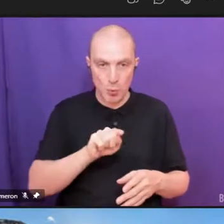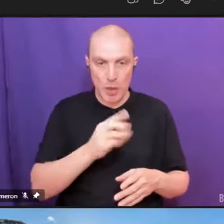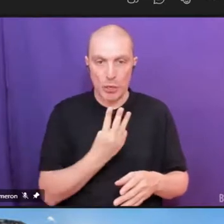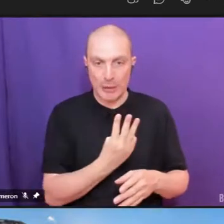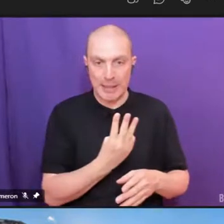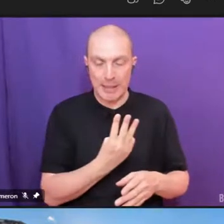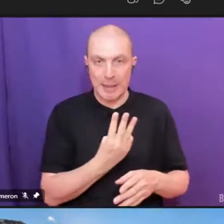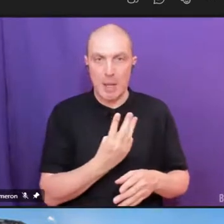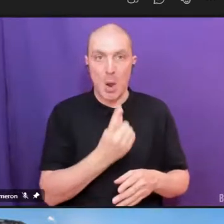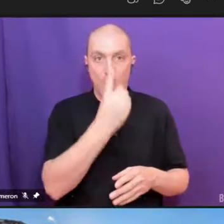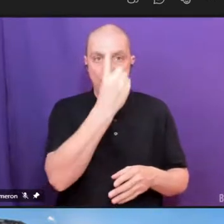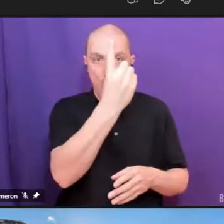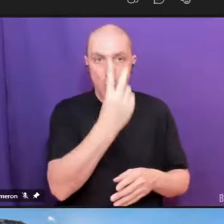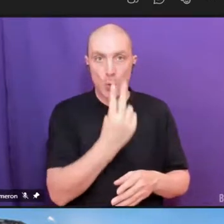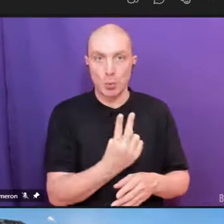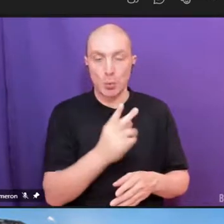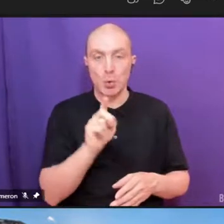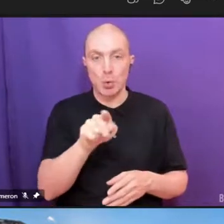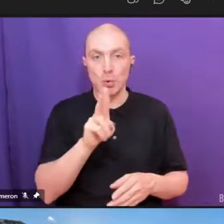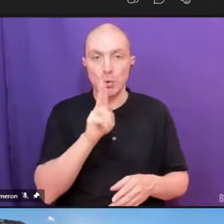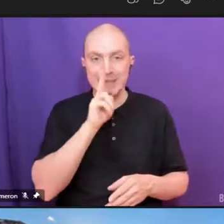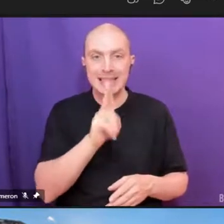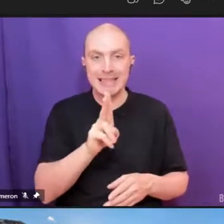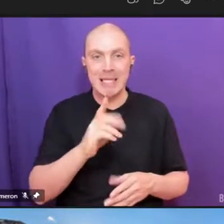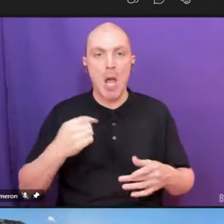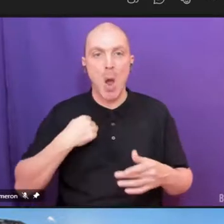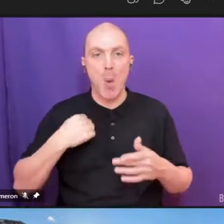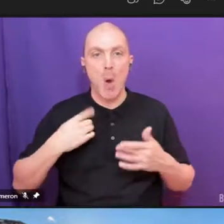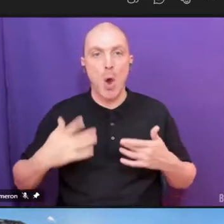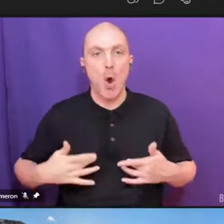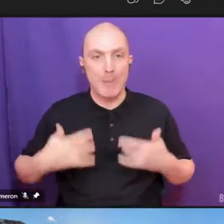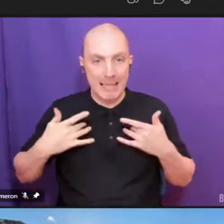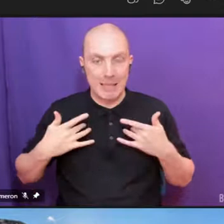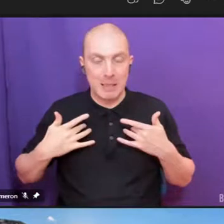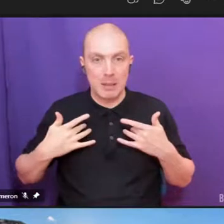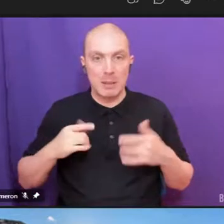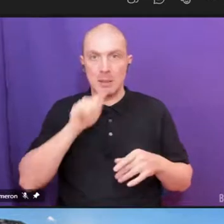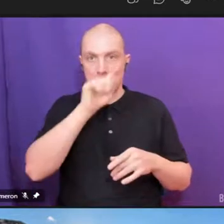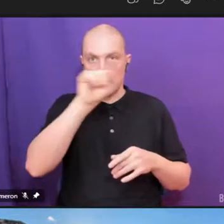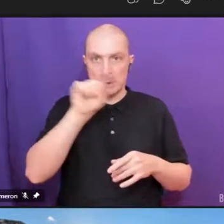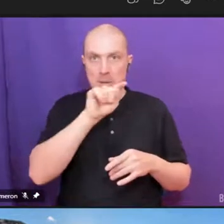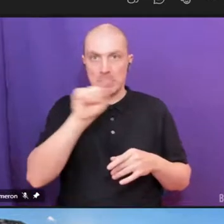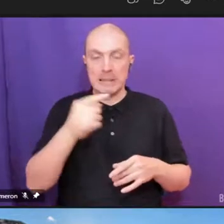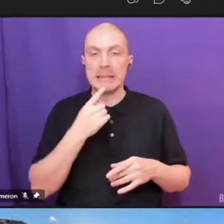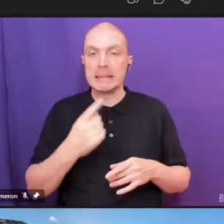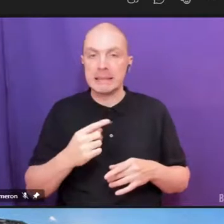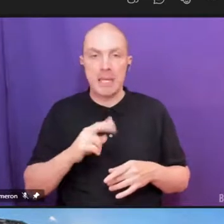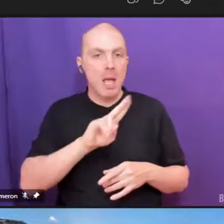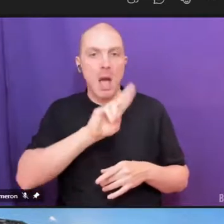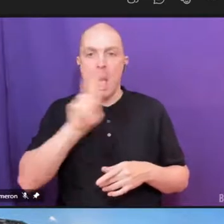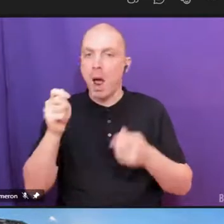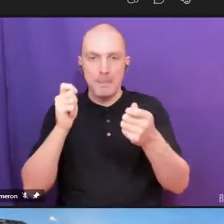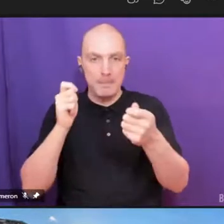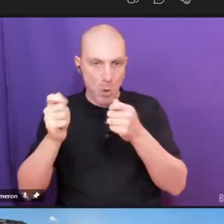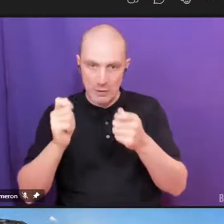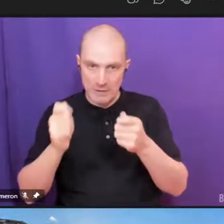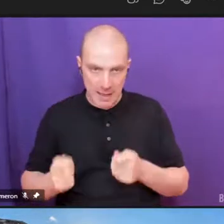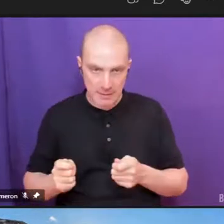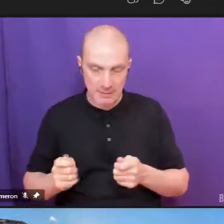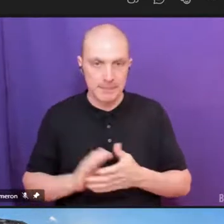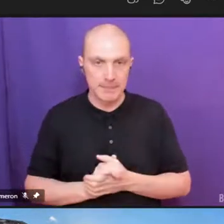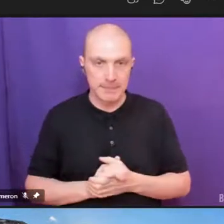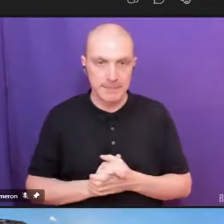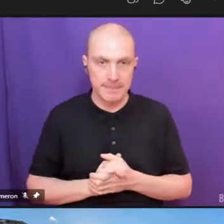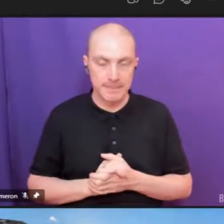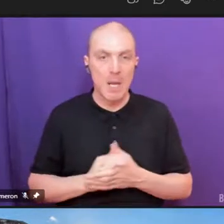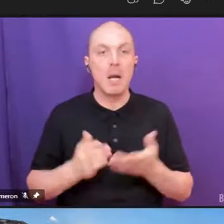2, here you'll see our audit opinion again reflected, noting that this is unqualified or unmodified. I'll